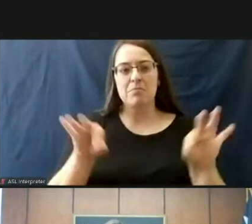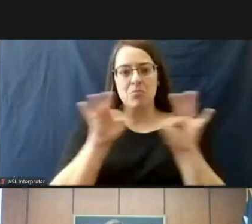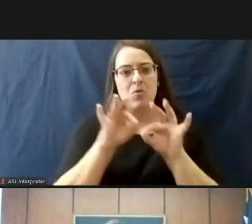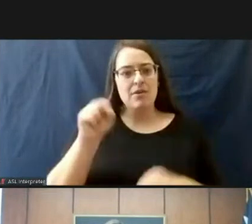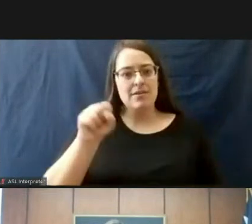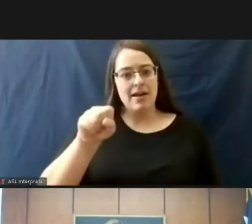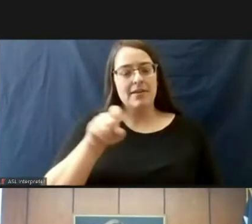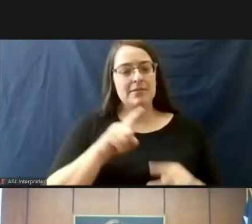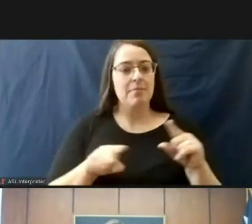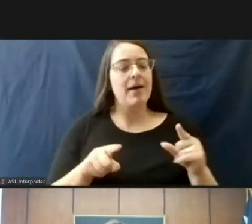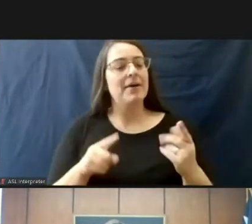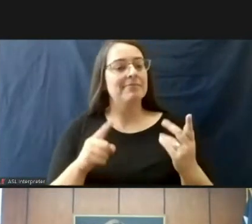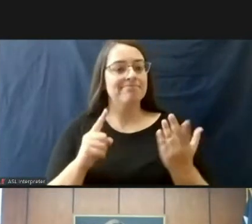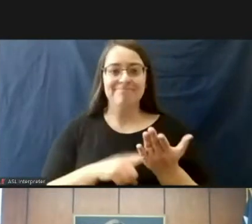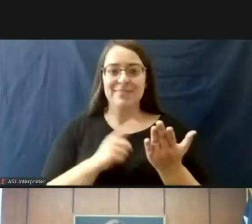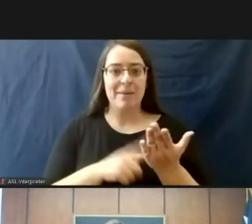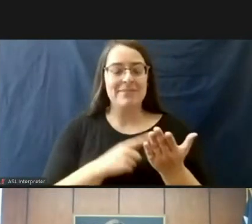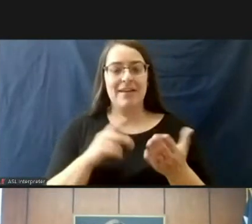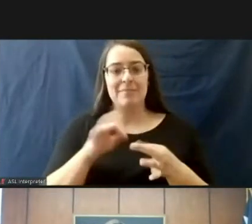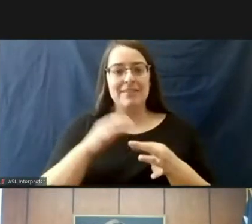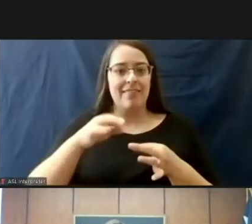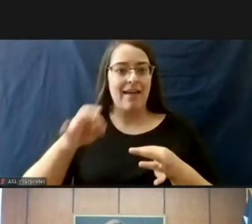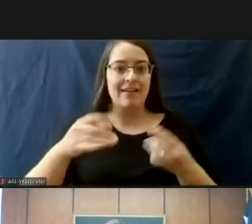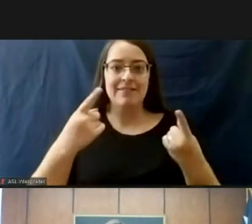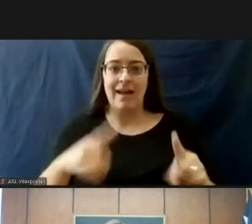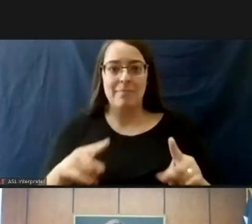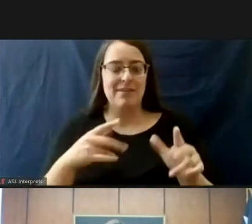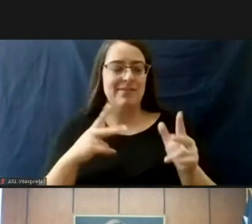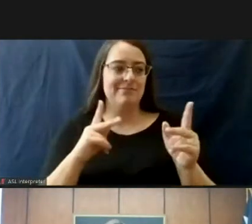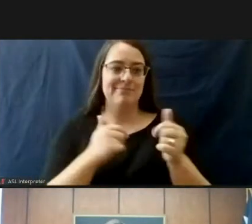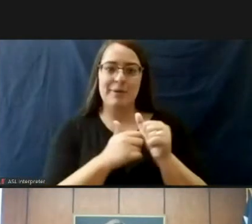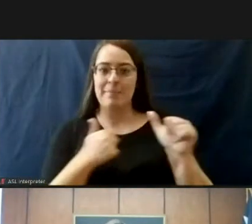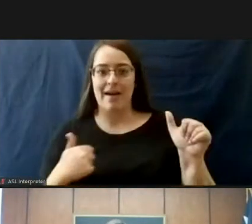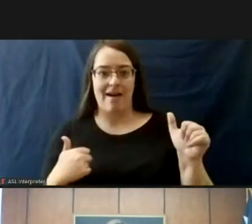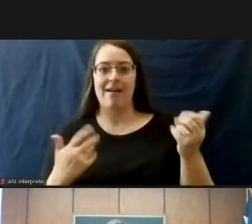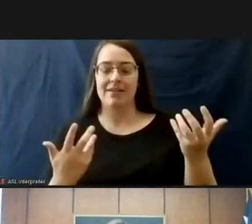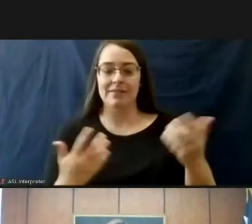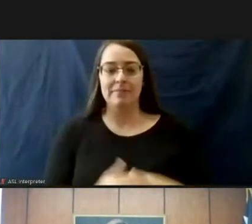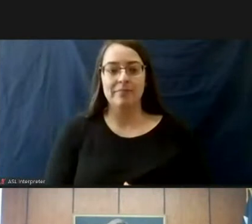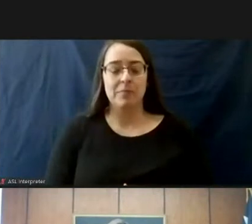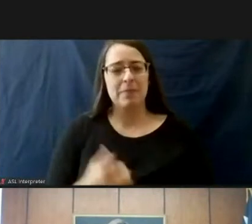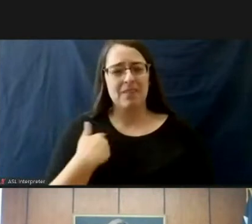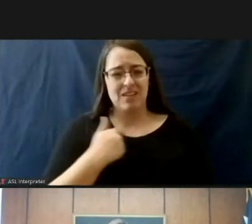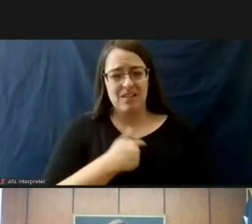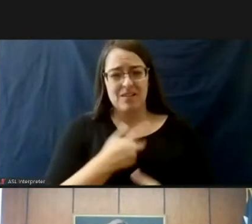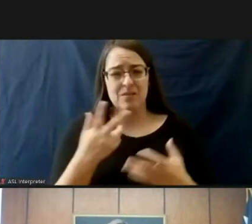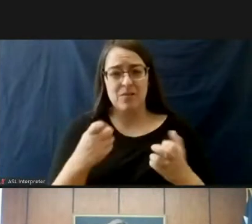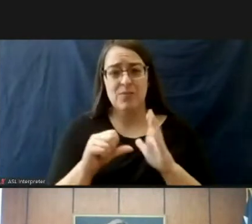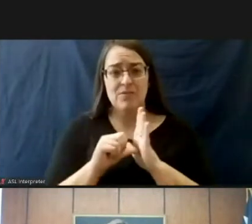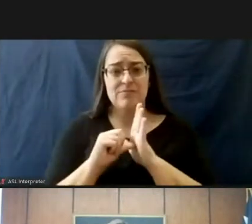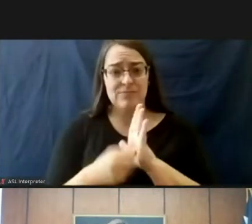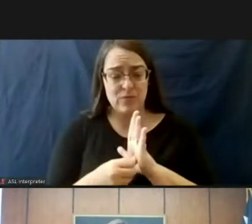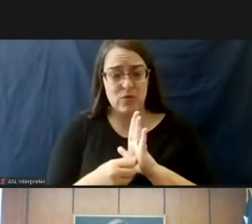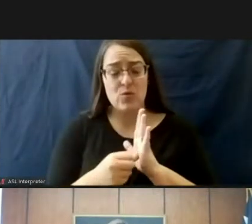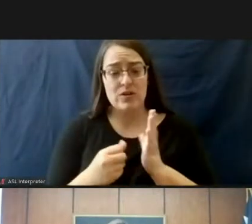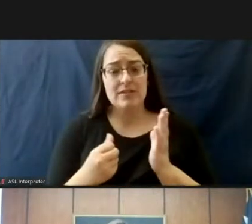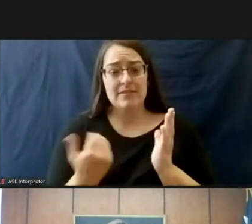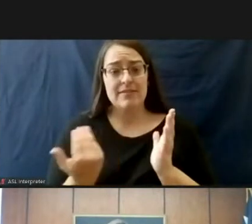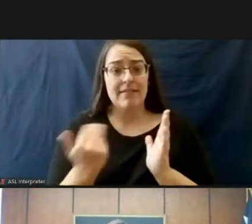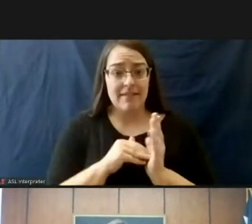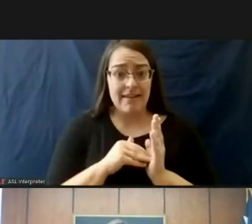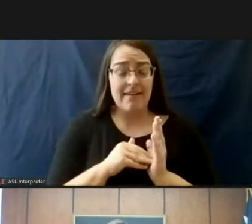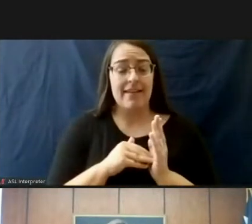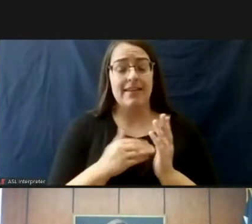sometimes these lags do occur. We would like to reinforce the idea or reiterate